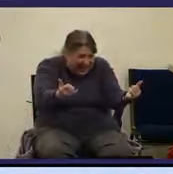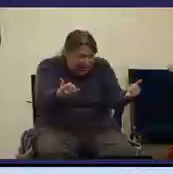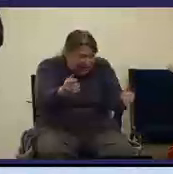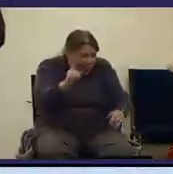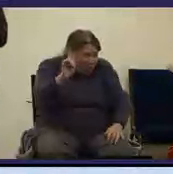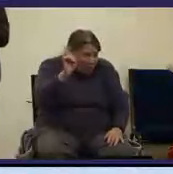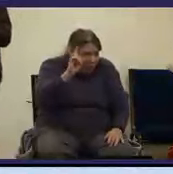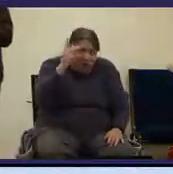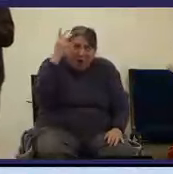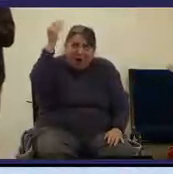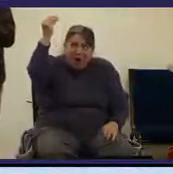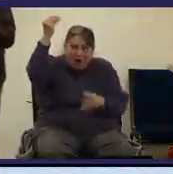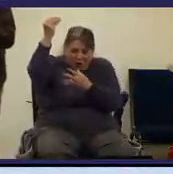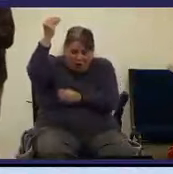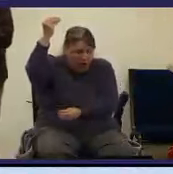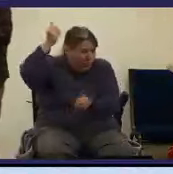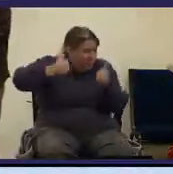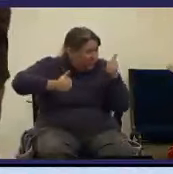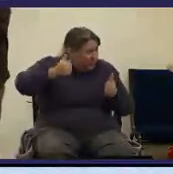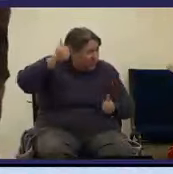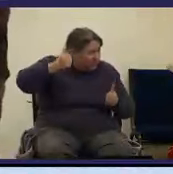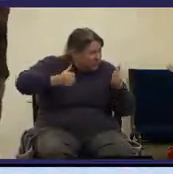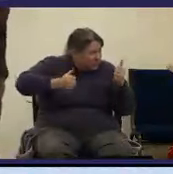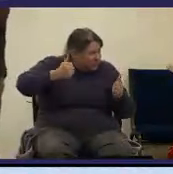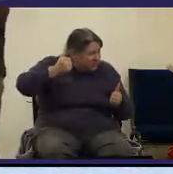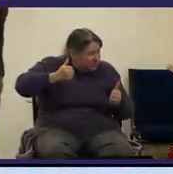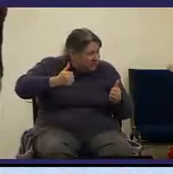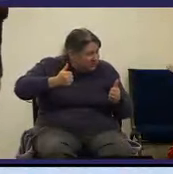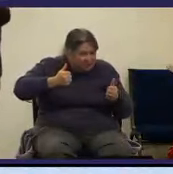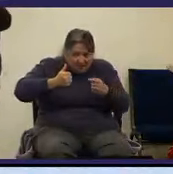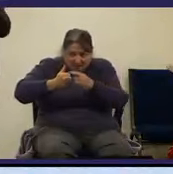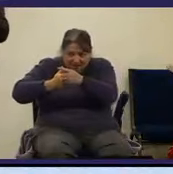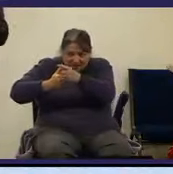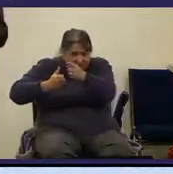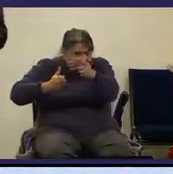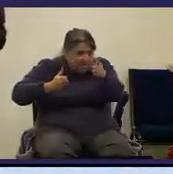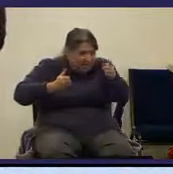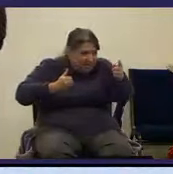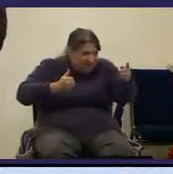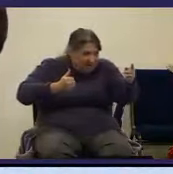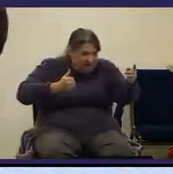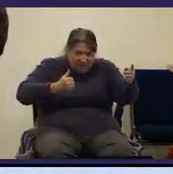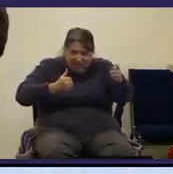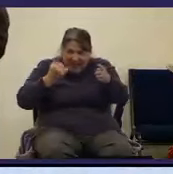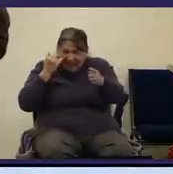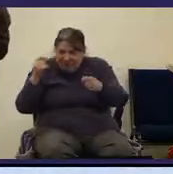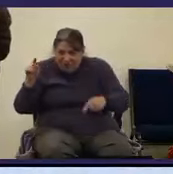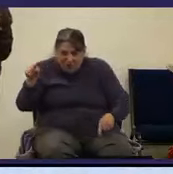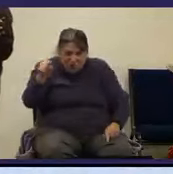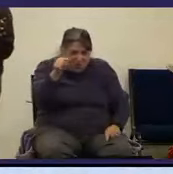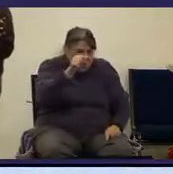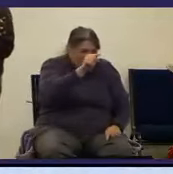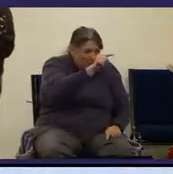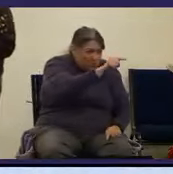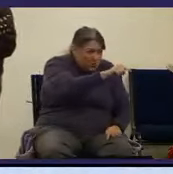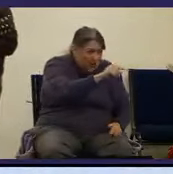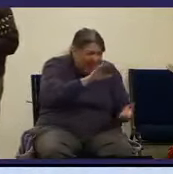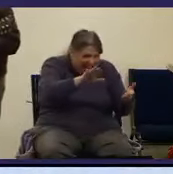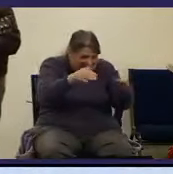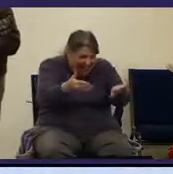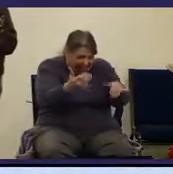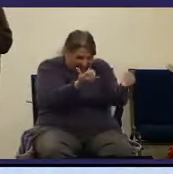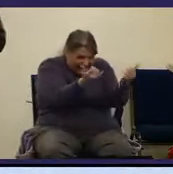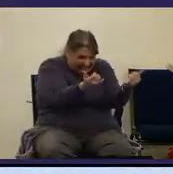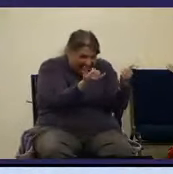sure that you'll be in heaven? Do you know for sure? As I sat